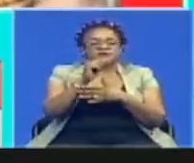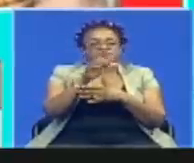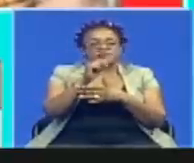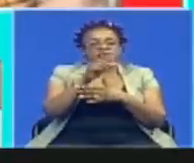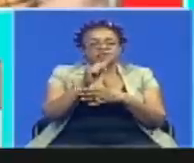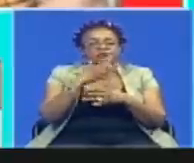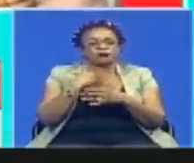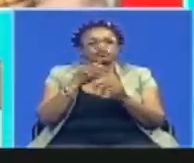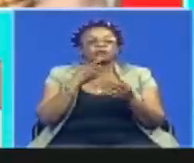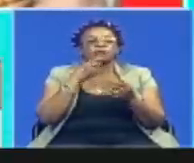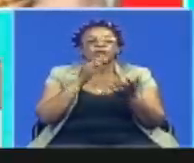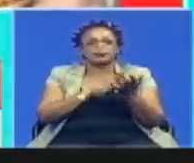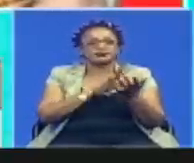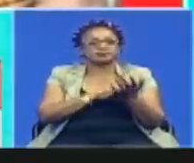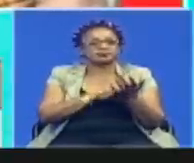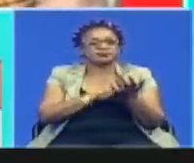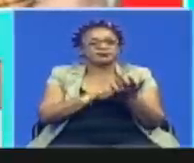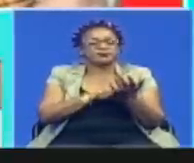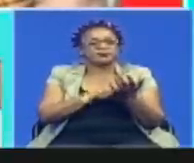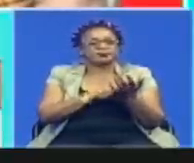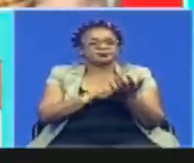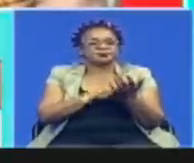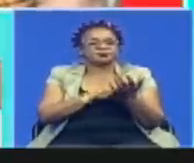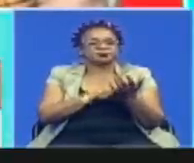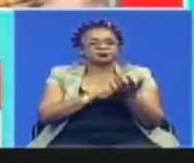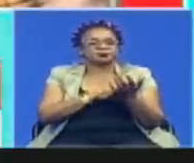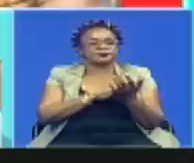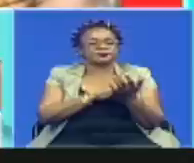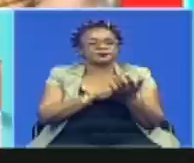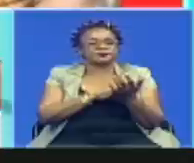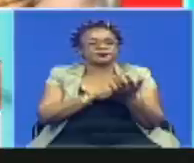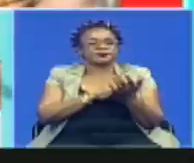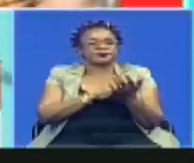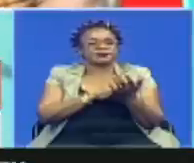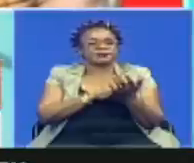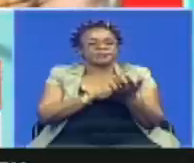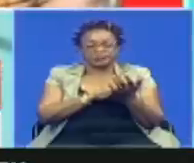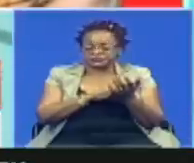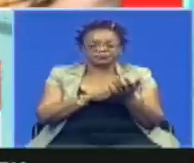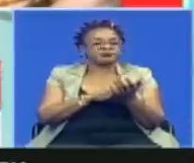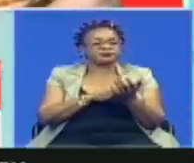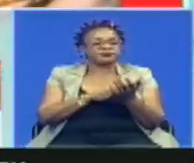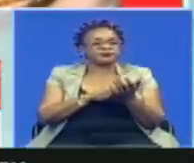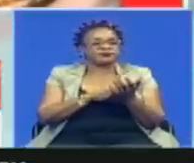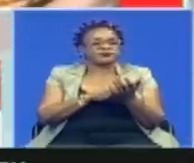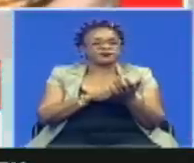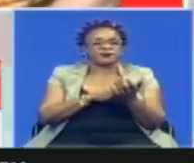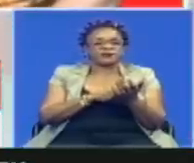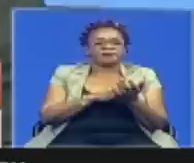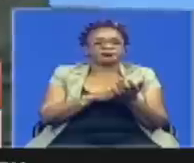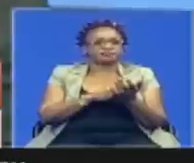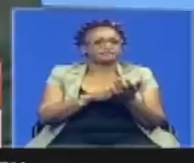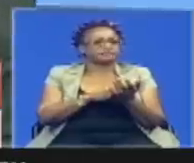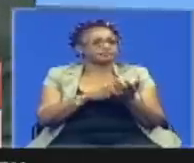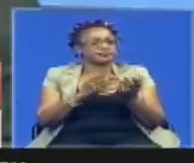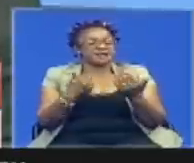Kagwanja's point of view. Larry, I'm getting a bit uncomfortable with the professor's line of